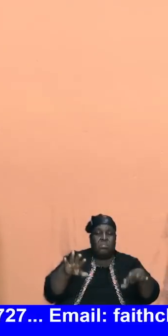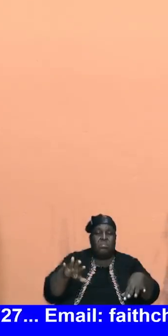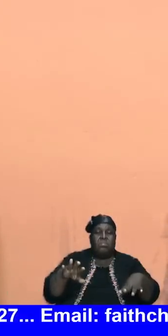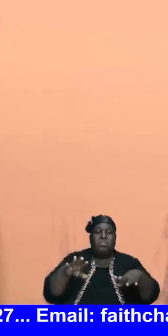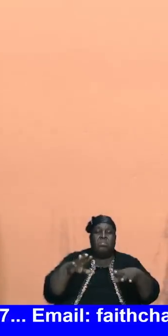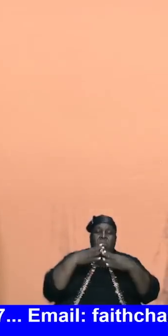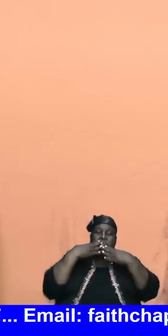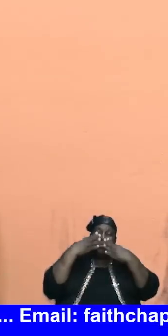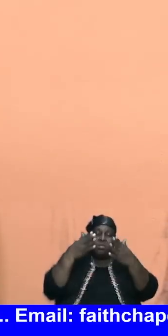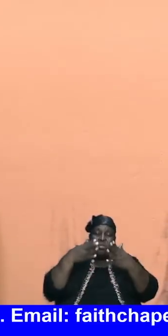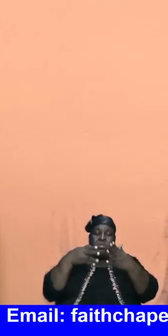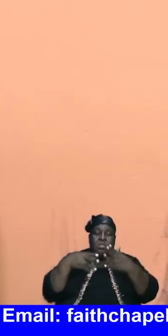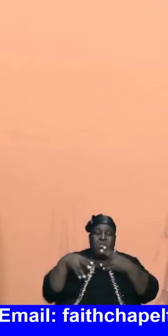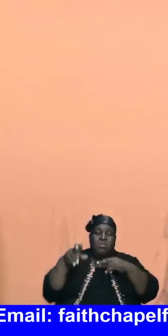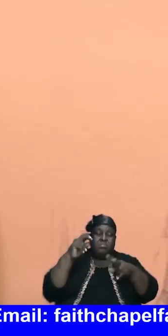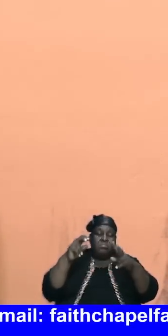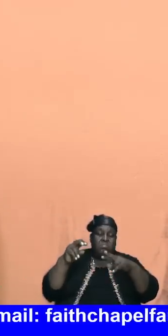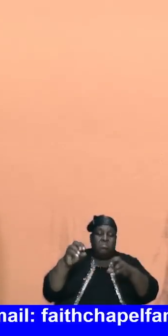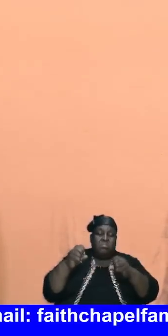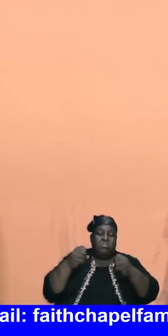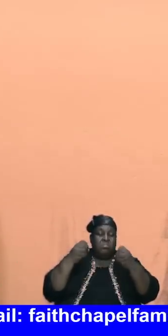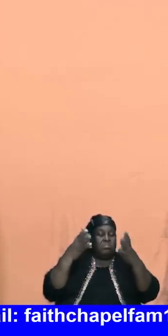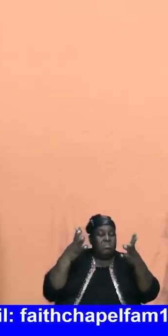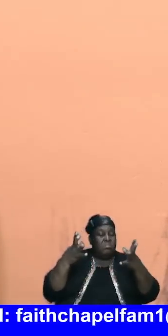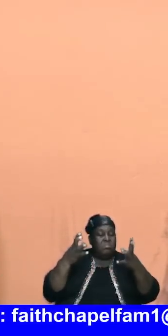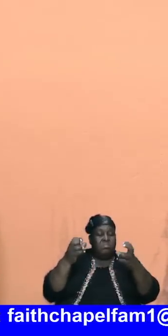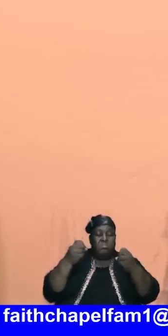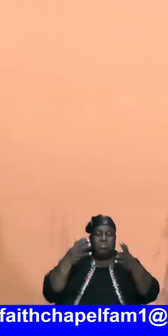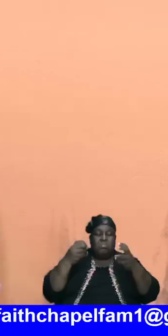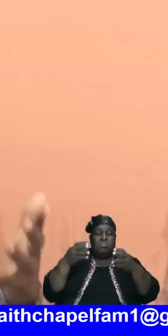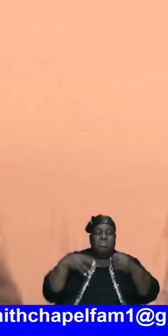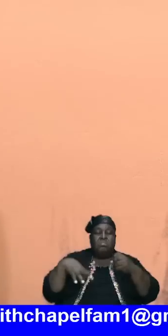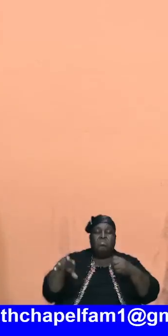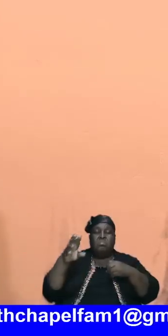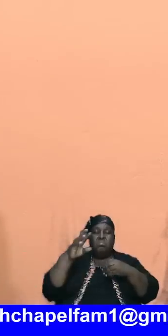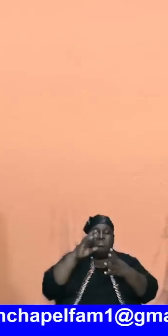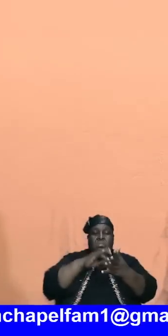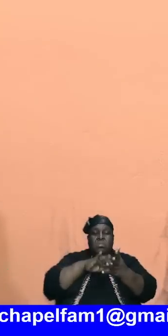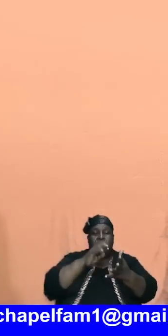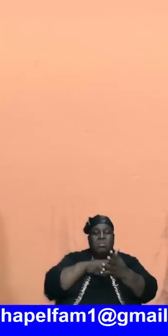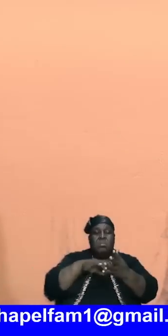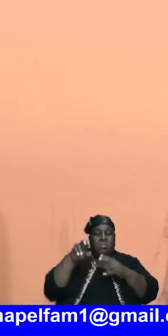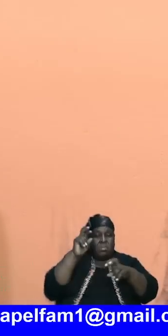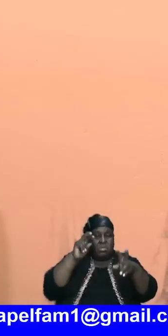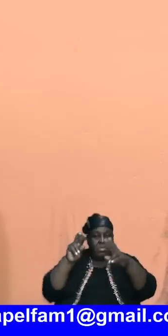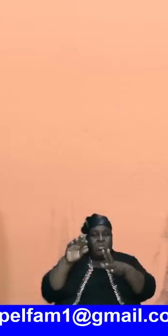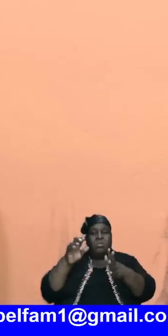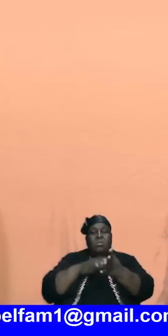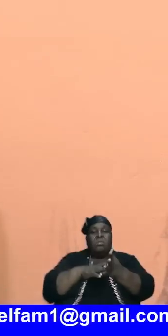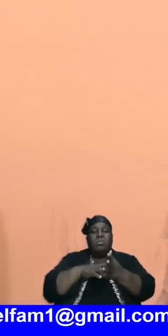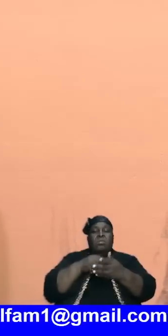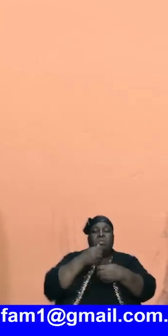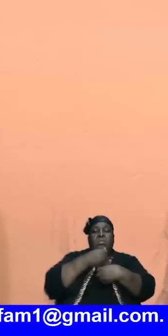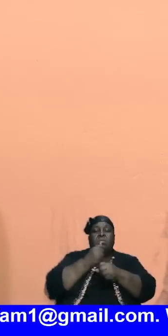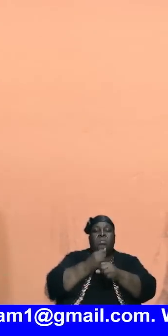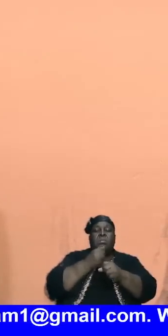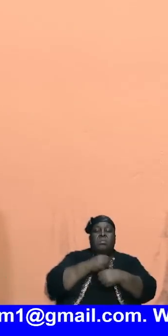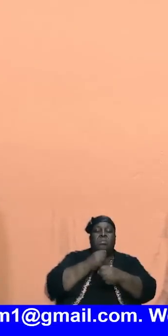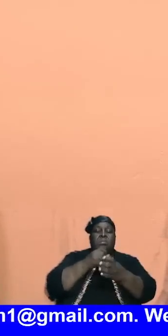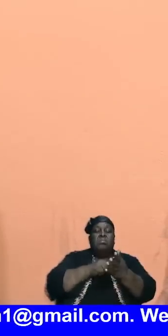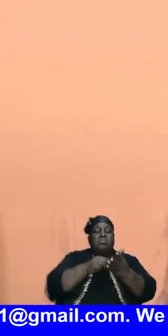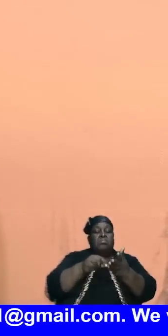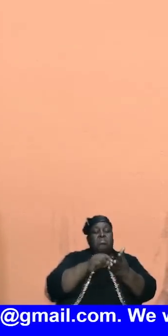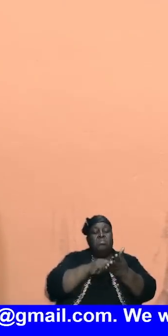out this Bible study tonight. I know there's a lot that was covered. Amen. But you can watch it again. You can make your notes. Amen. You can do your